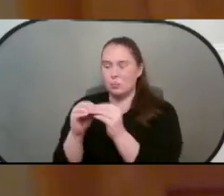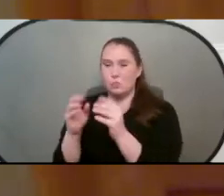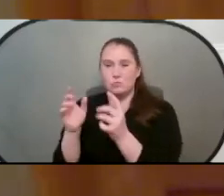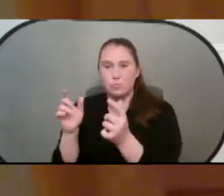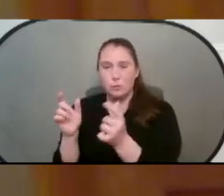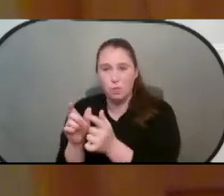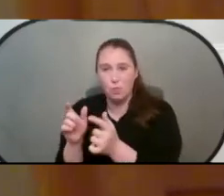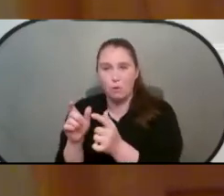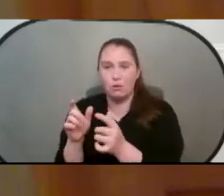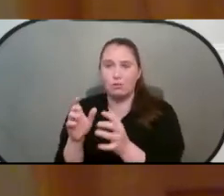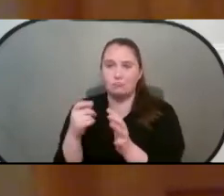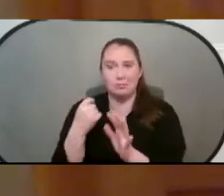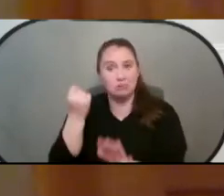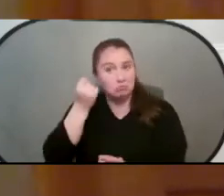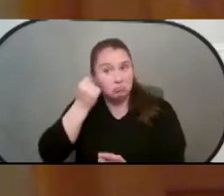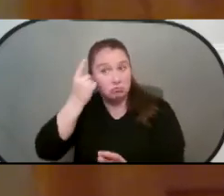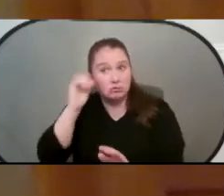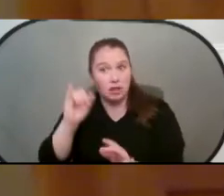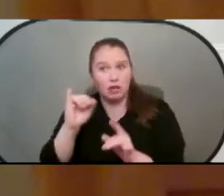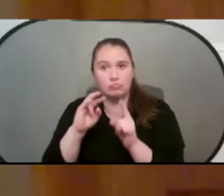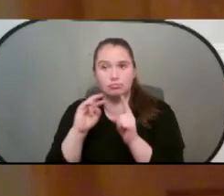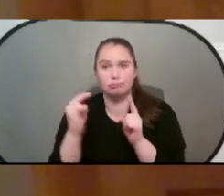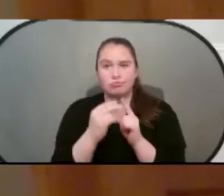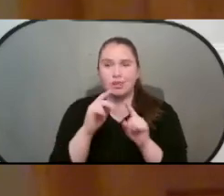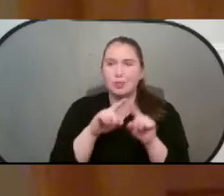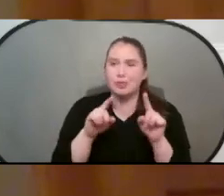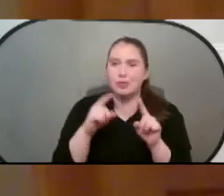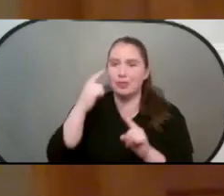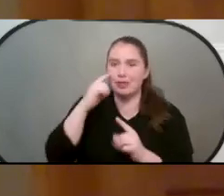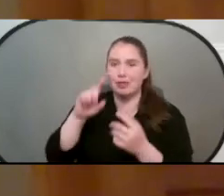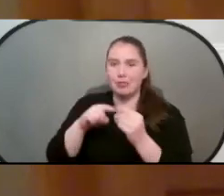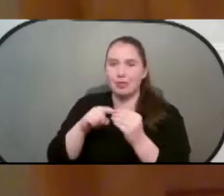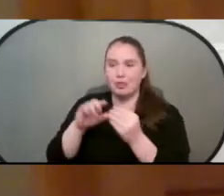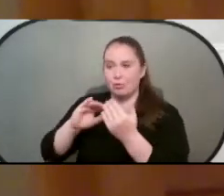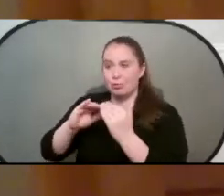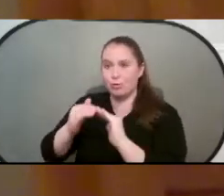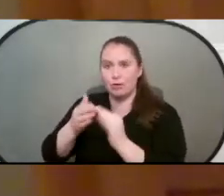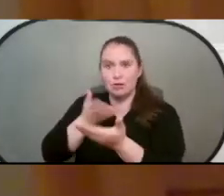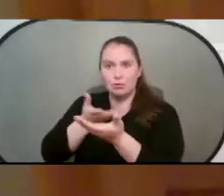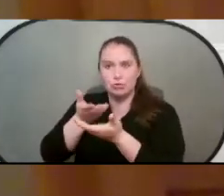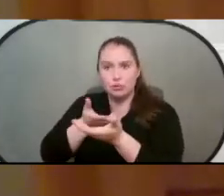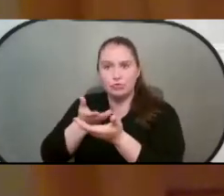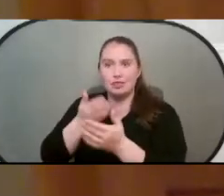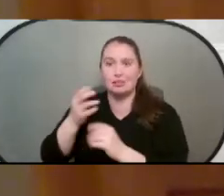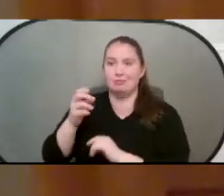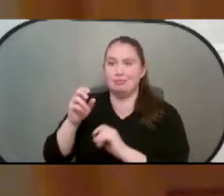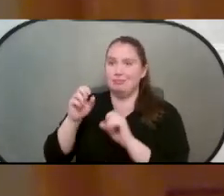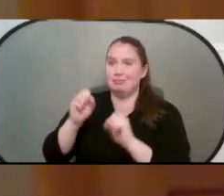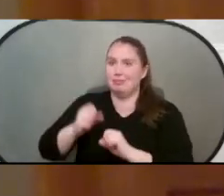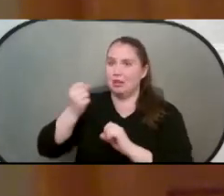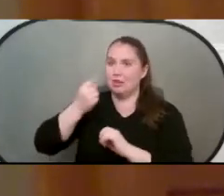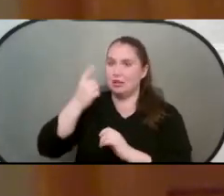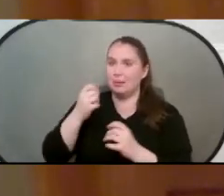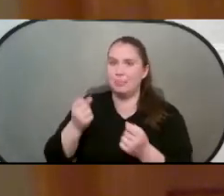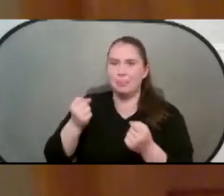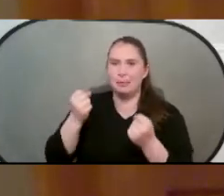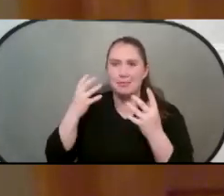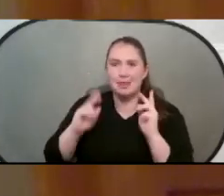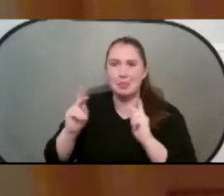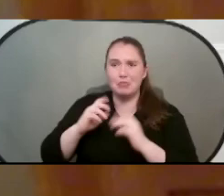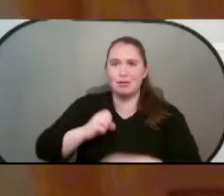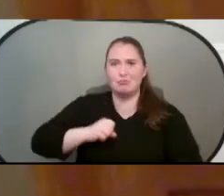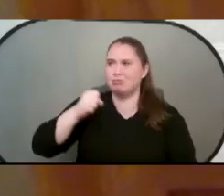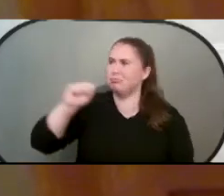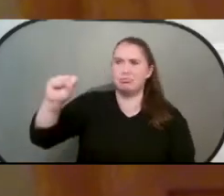that's the sensible part, but then you start thinking about the community that it does serve. So I can see why so many would be against that, you know, because they have an